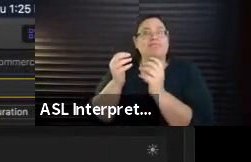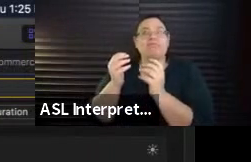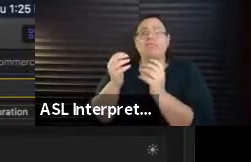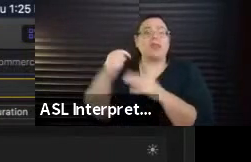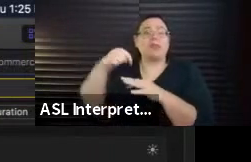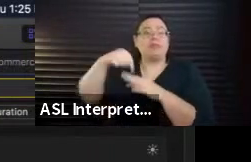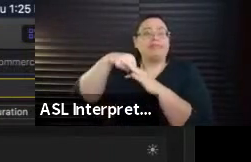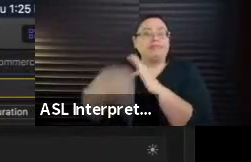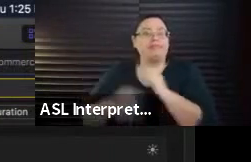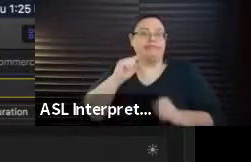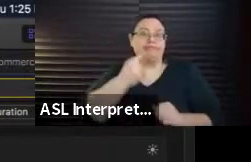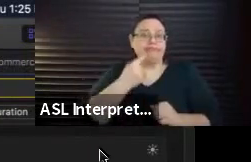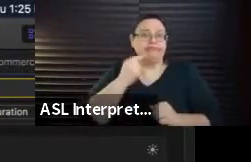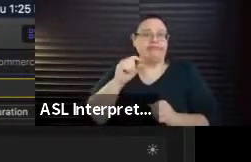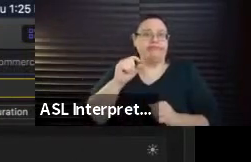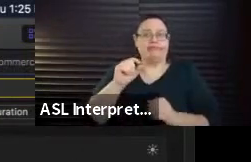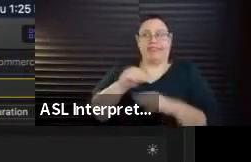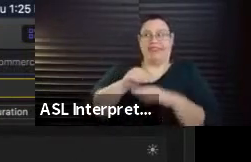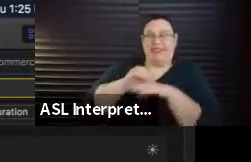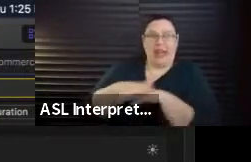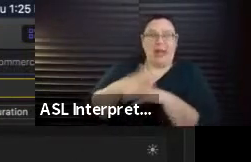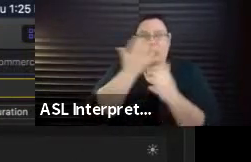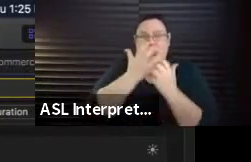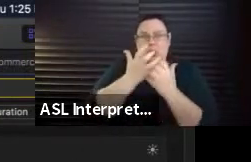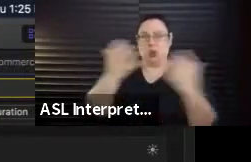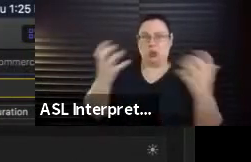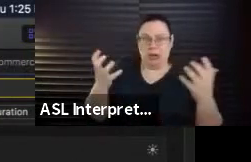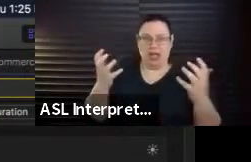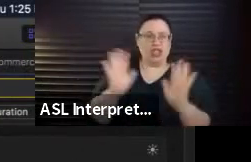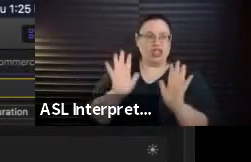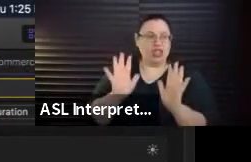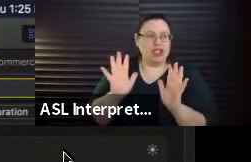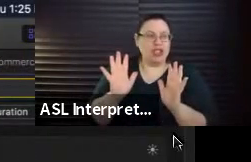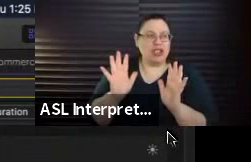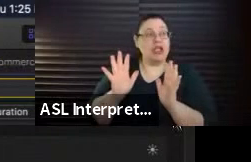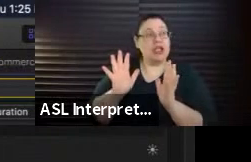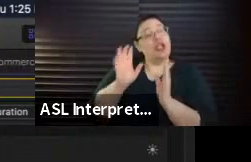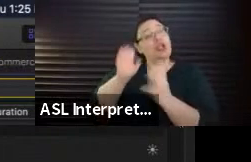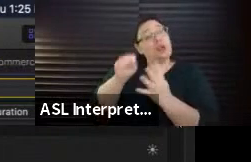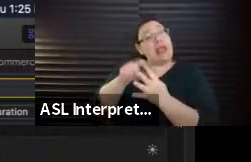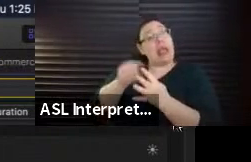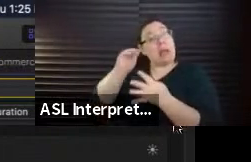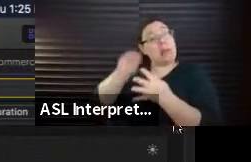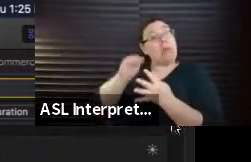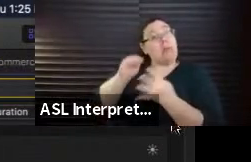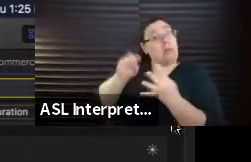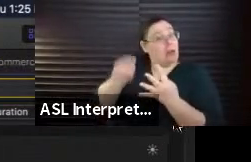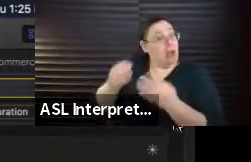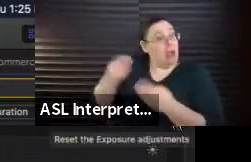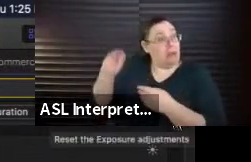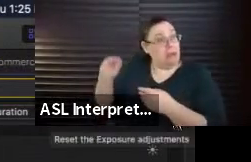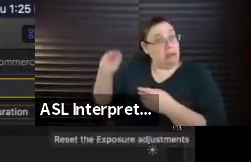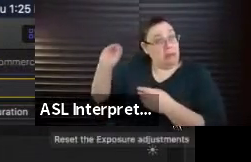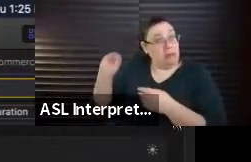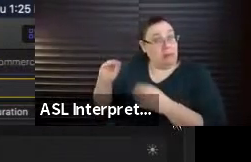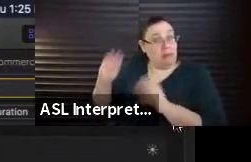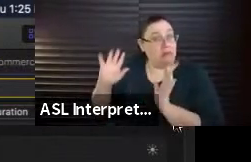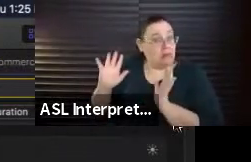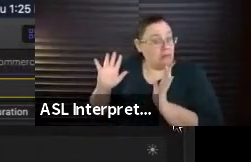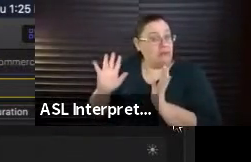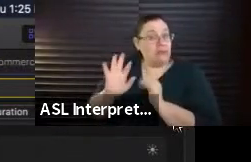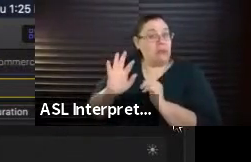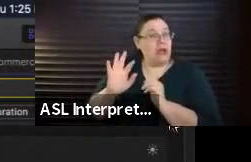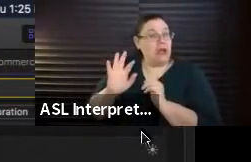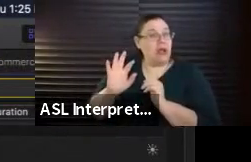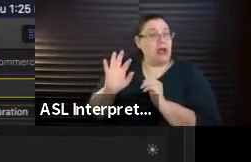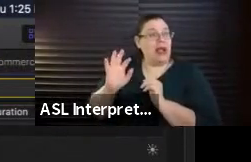it affects the image. So you can always do a correction, and this little, if you need to reset something, you can always just reset it back with